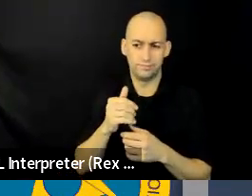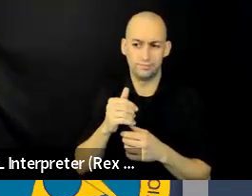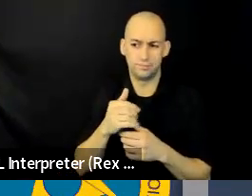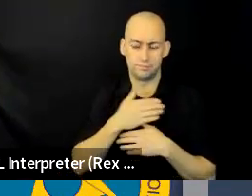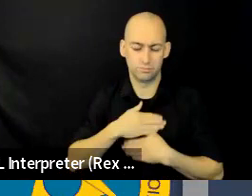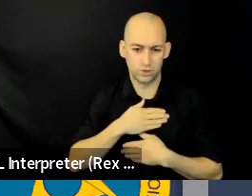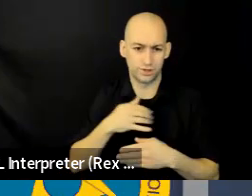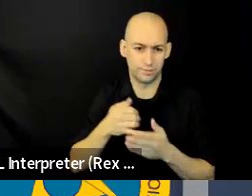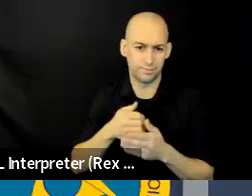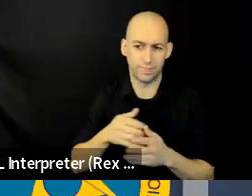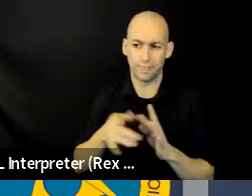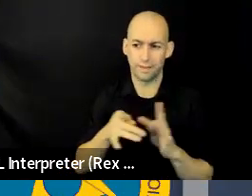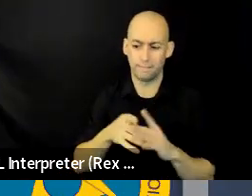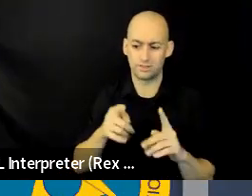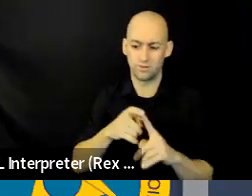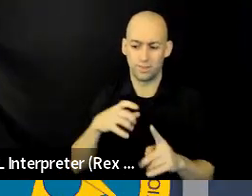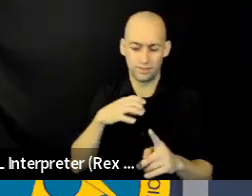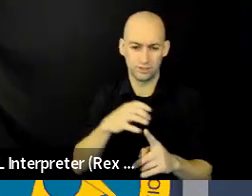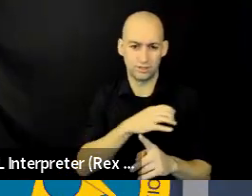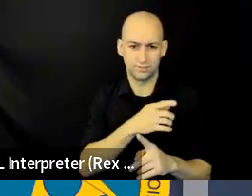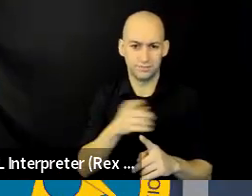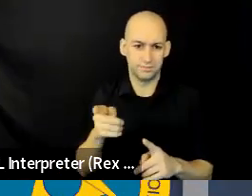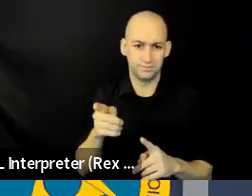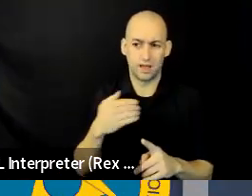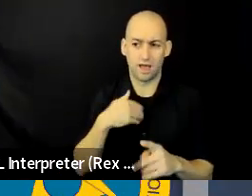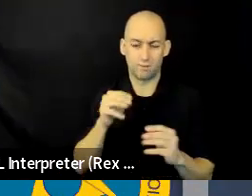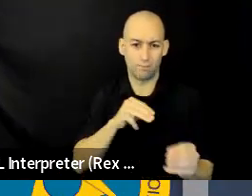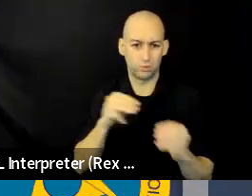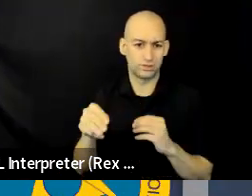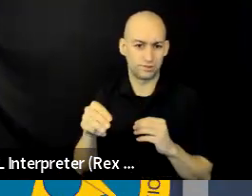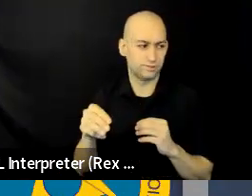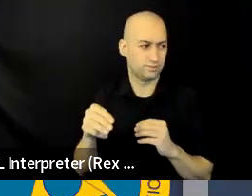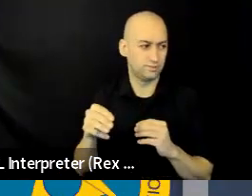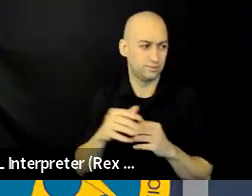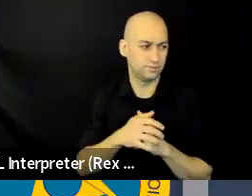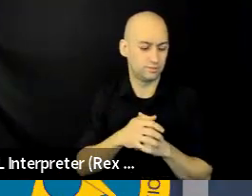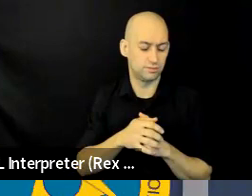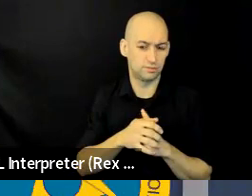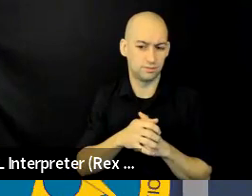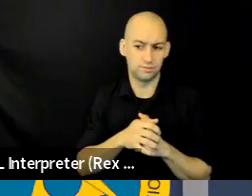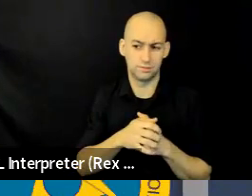it. Comments from the commission? Do we have a motion? Motion.